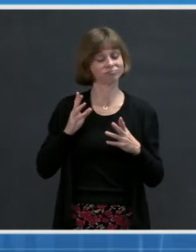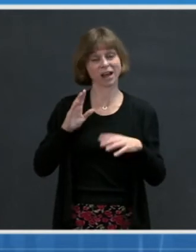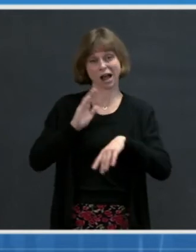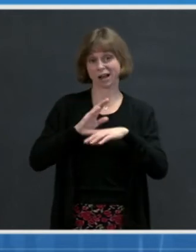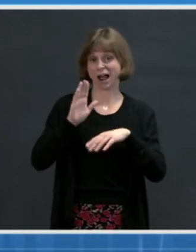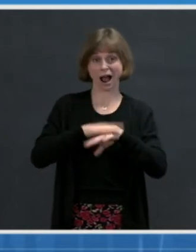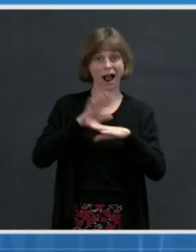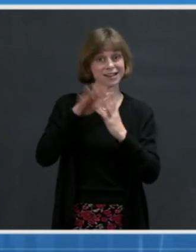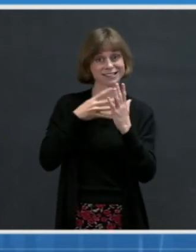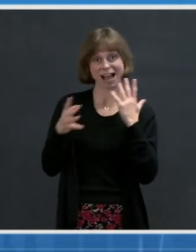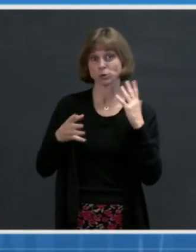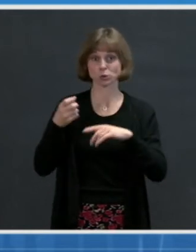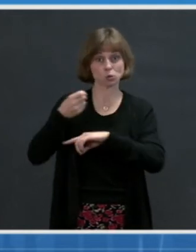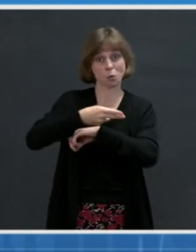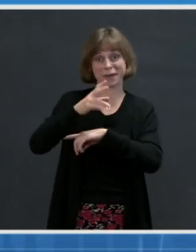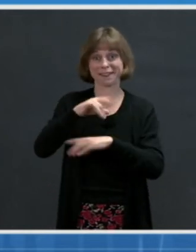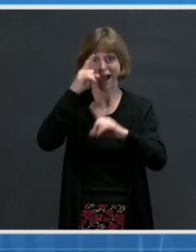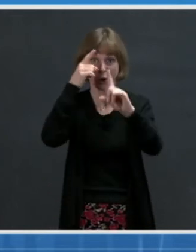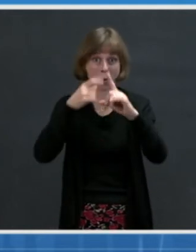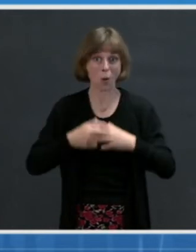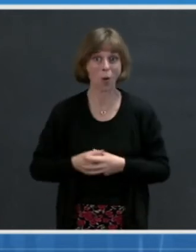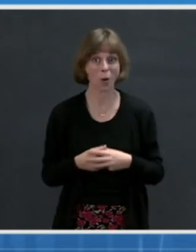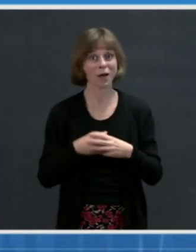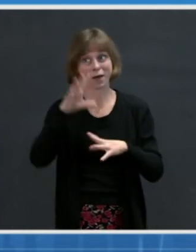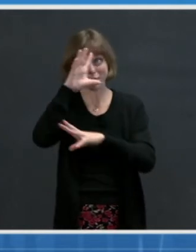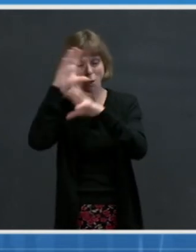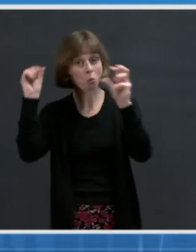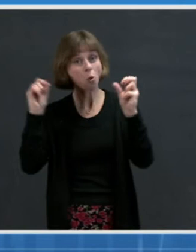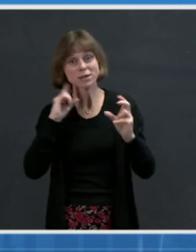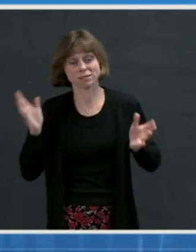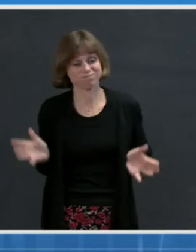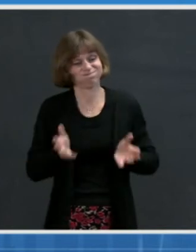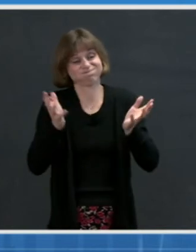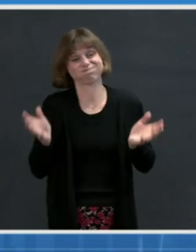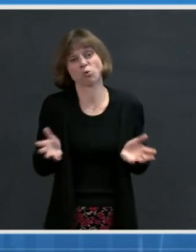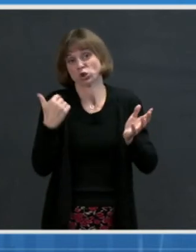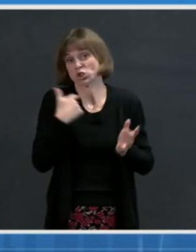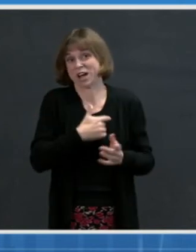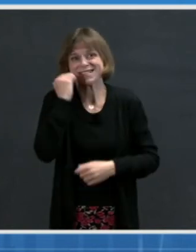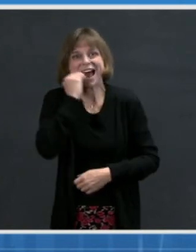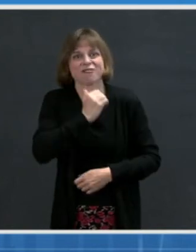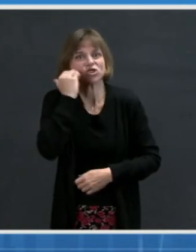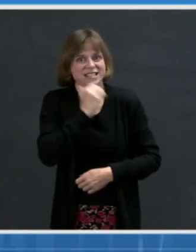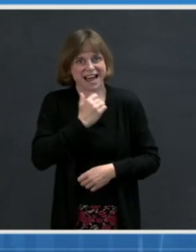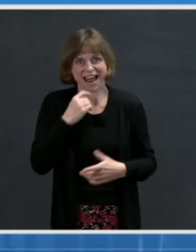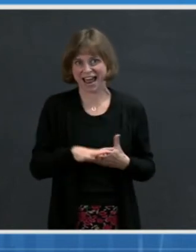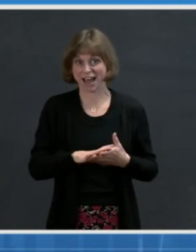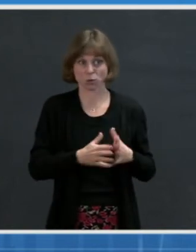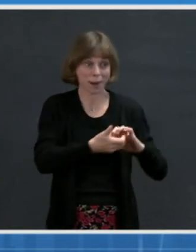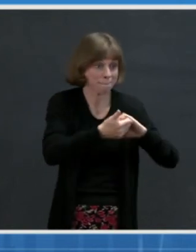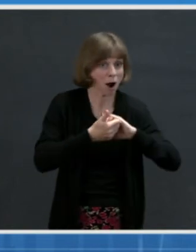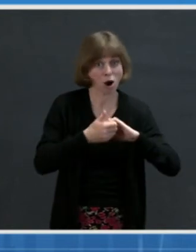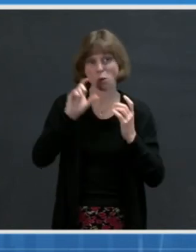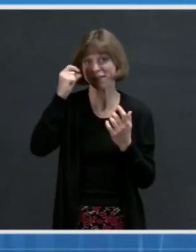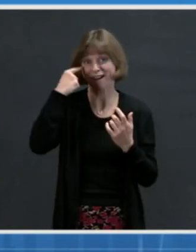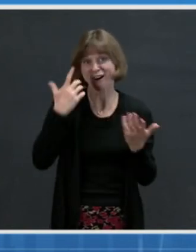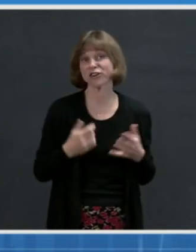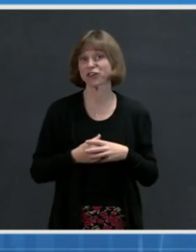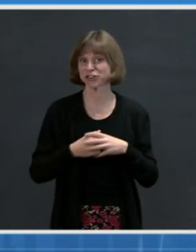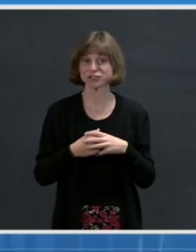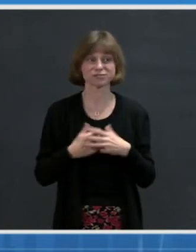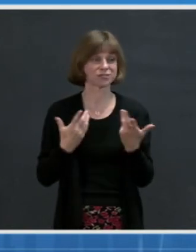every day to figure out everything we can do as a whole of government effort, partnering with governors, local